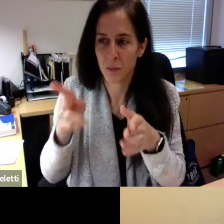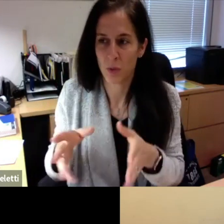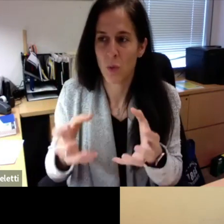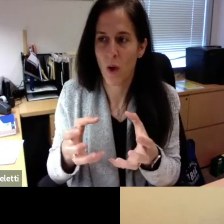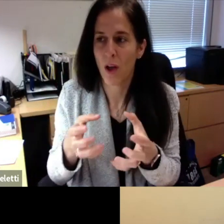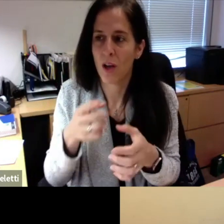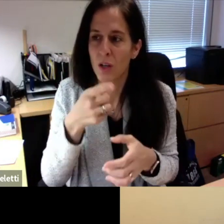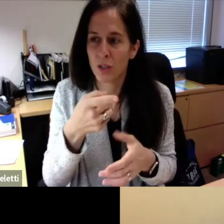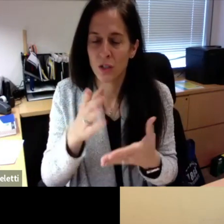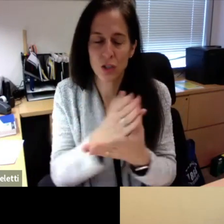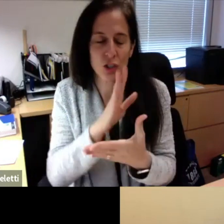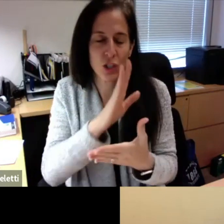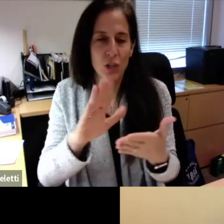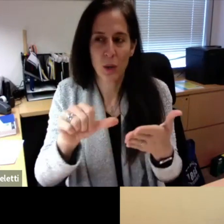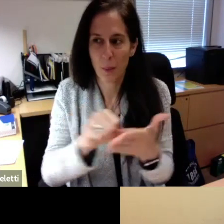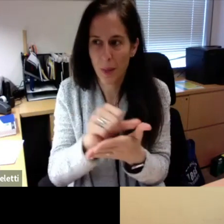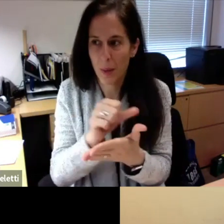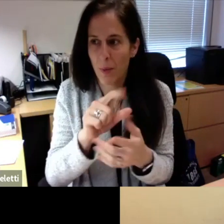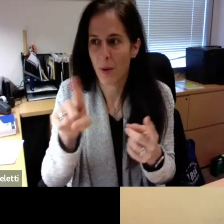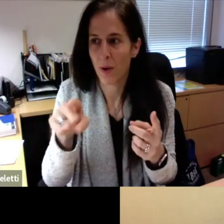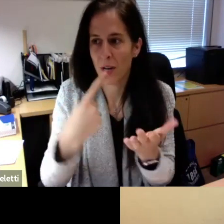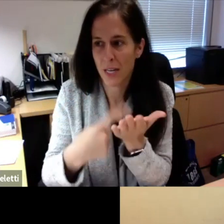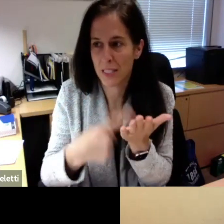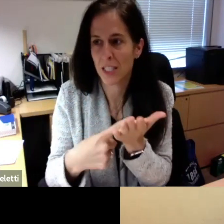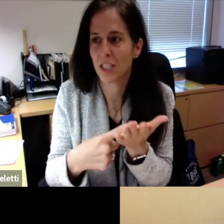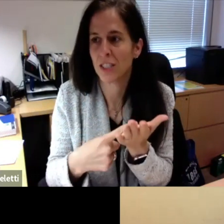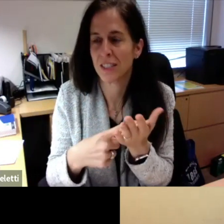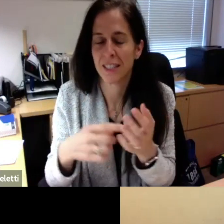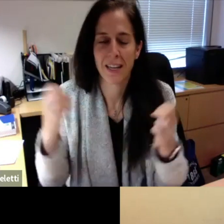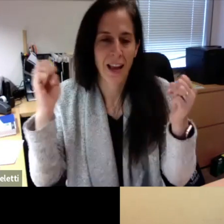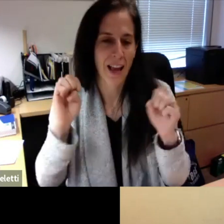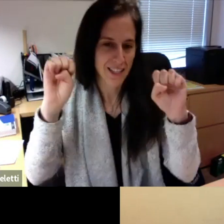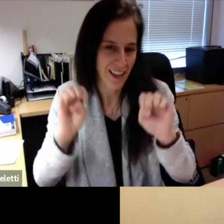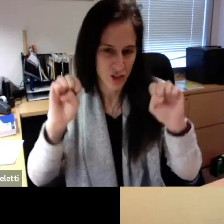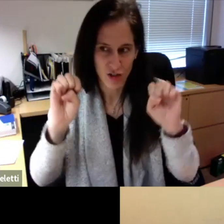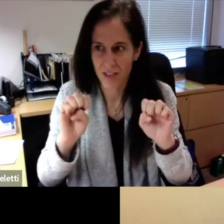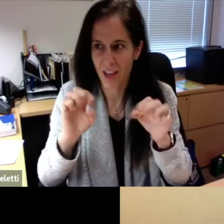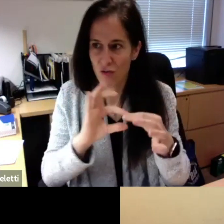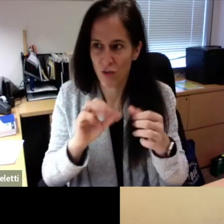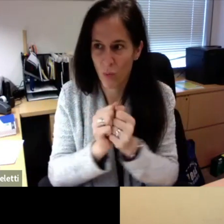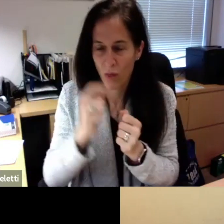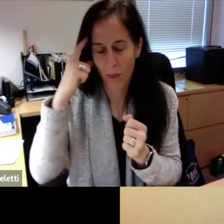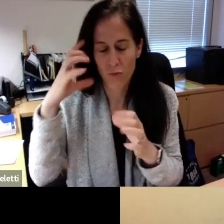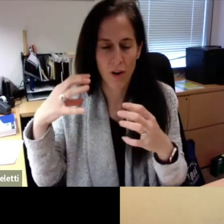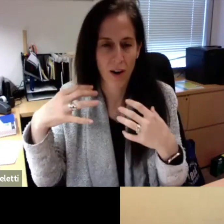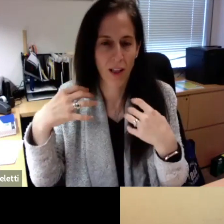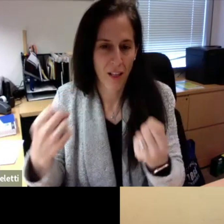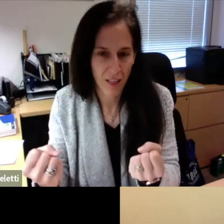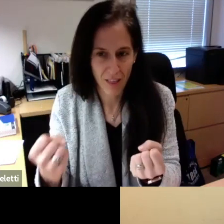request. This person was asking if you might share the paper you were discussing related to exercise and brain